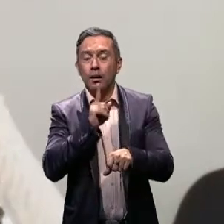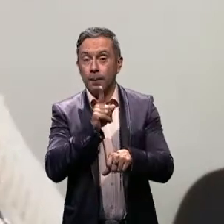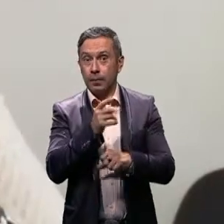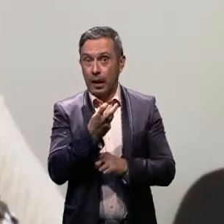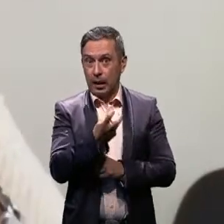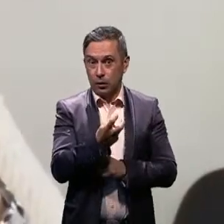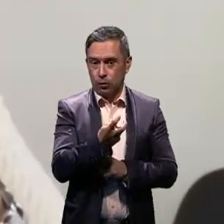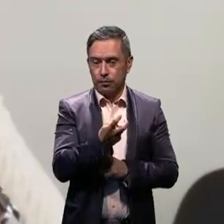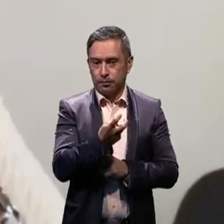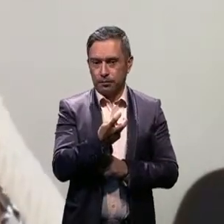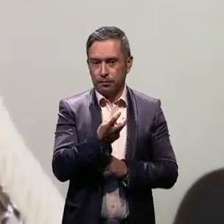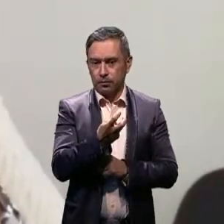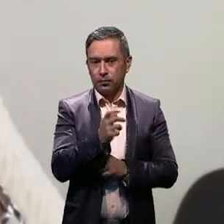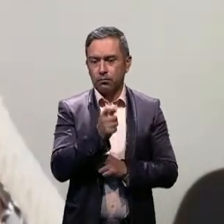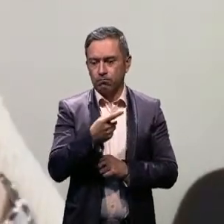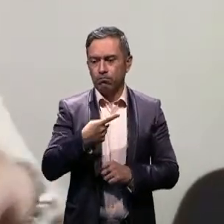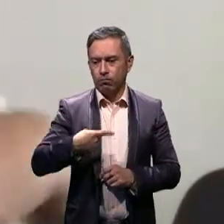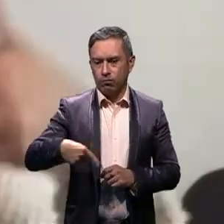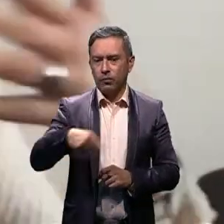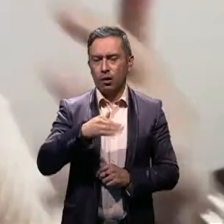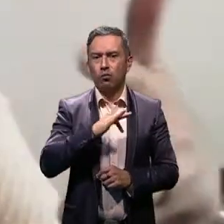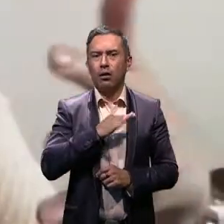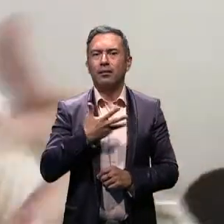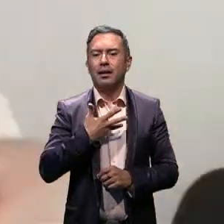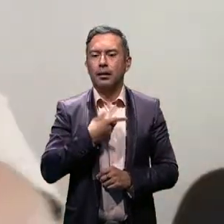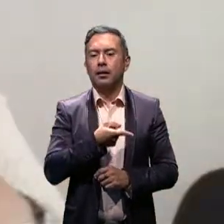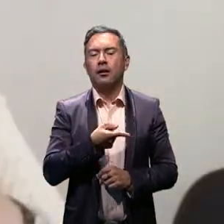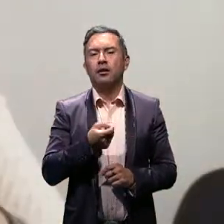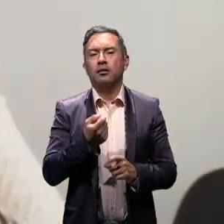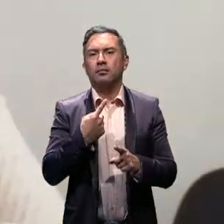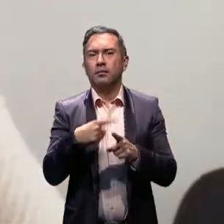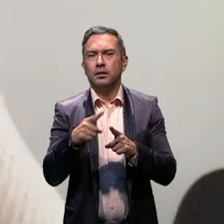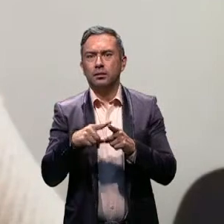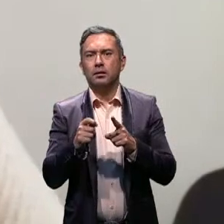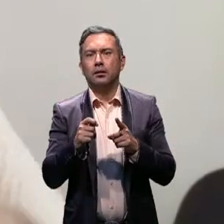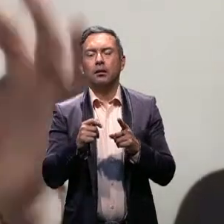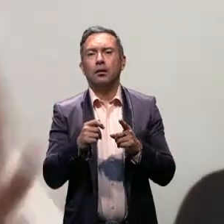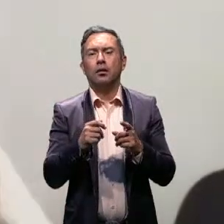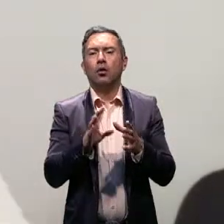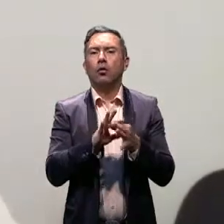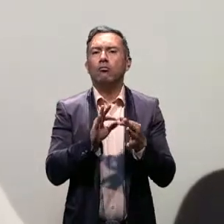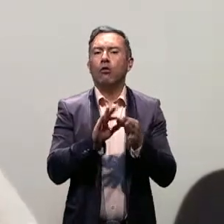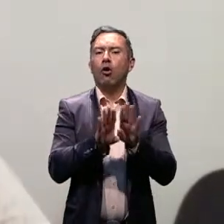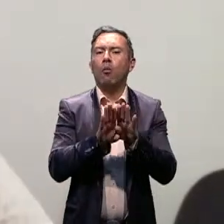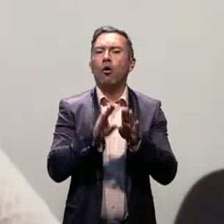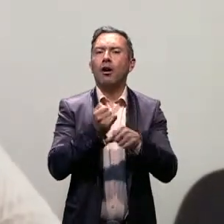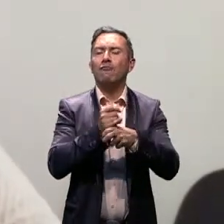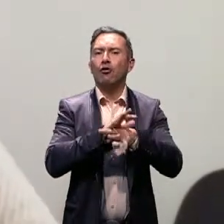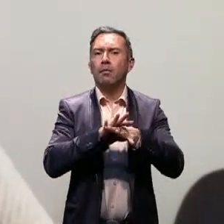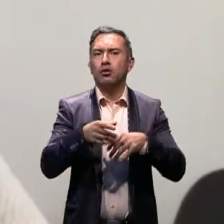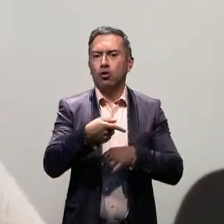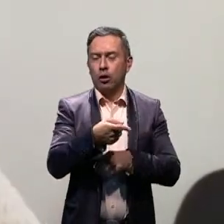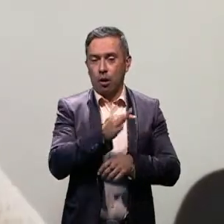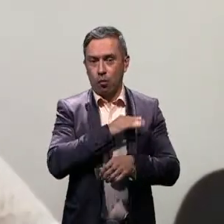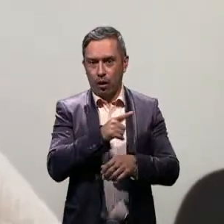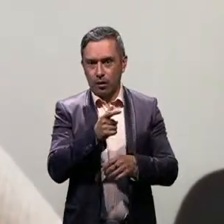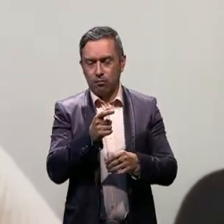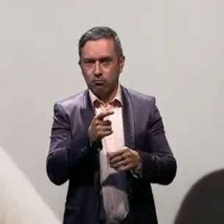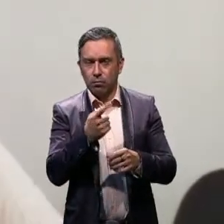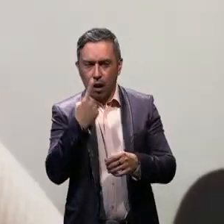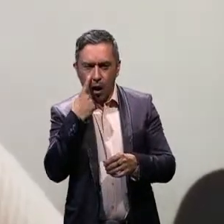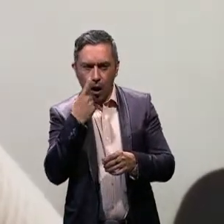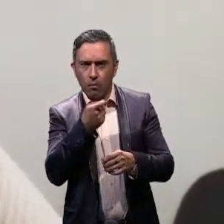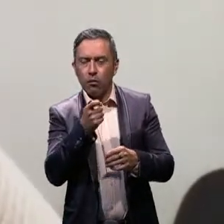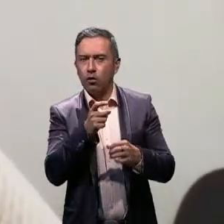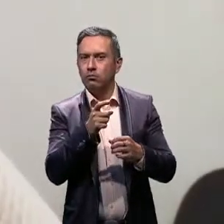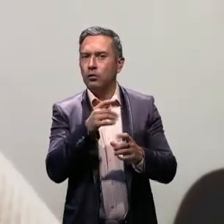to protect women, there is when we can have some information that